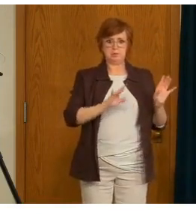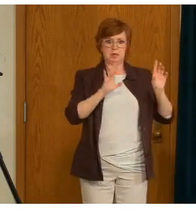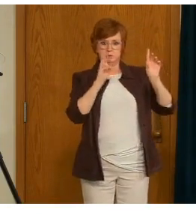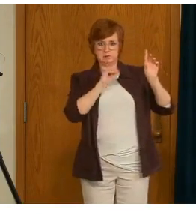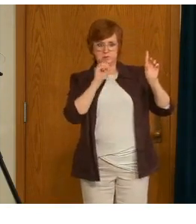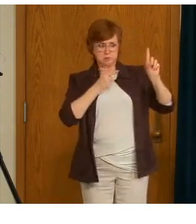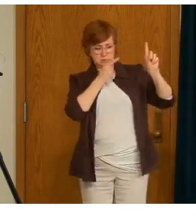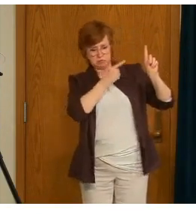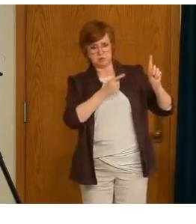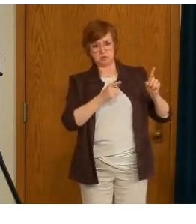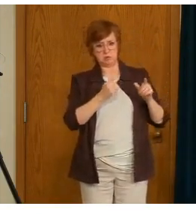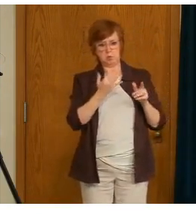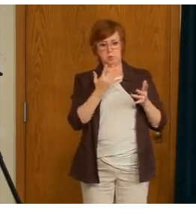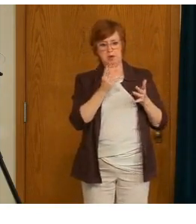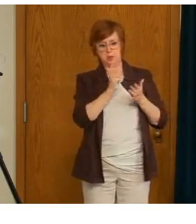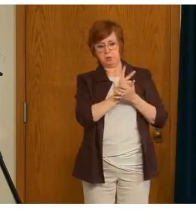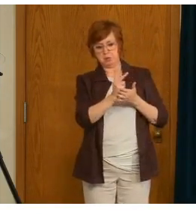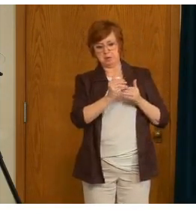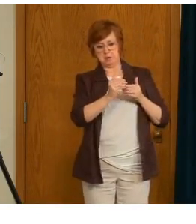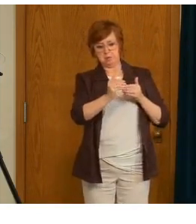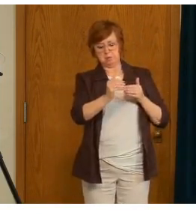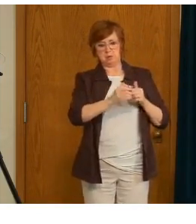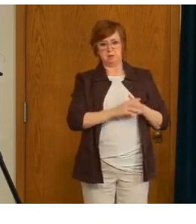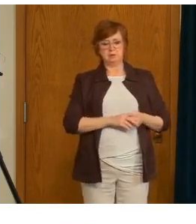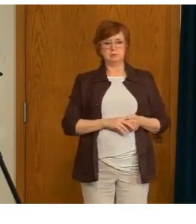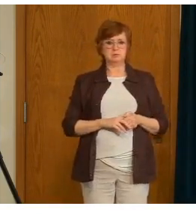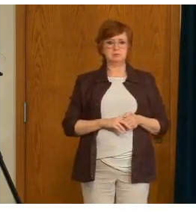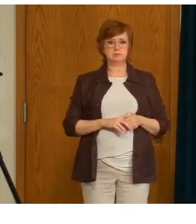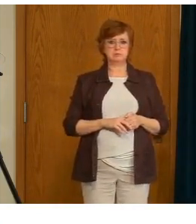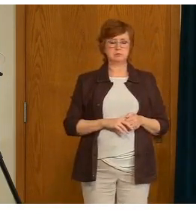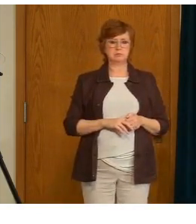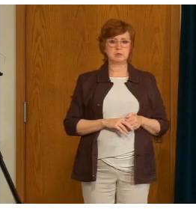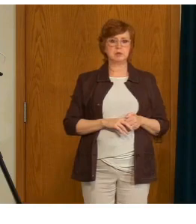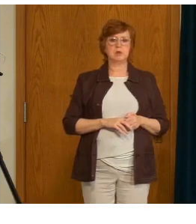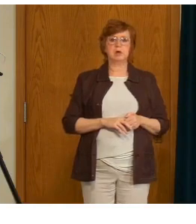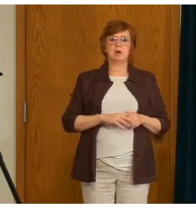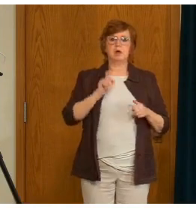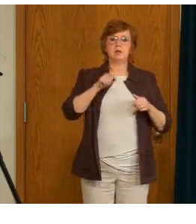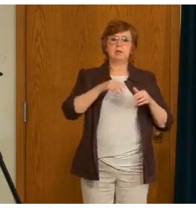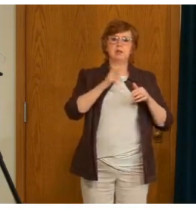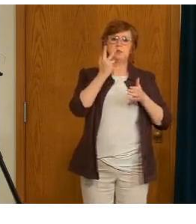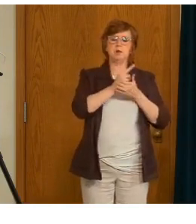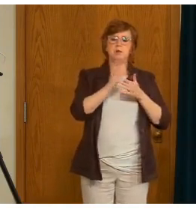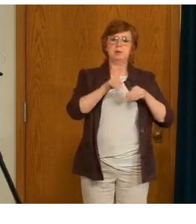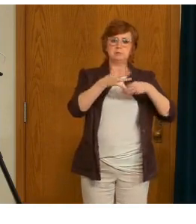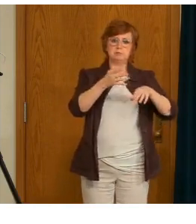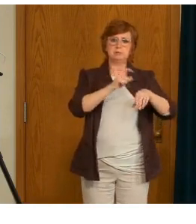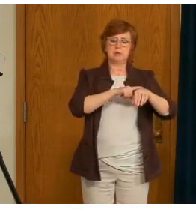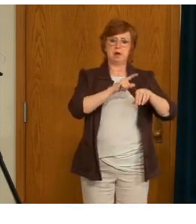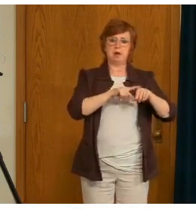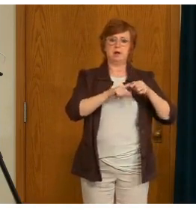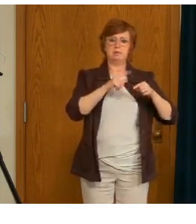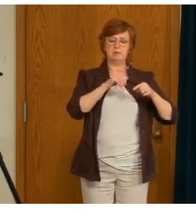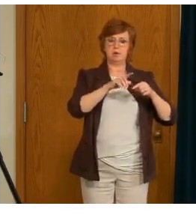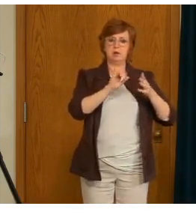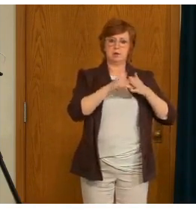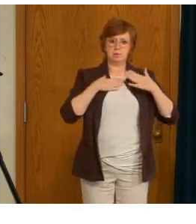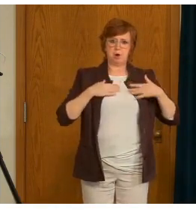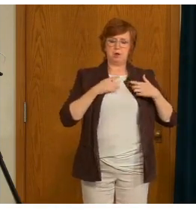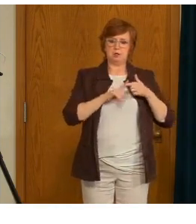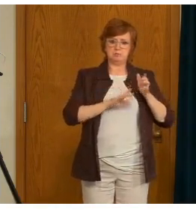our thresholds at that 70% and we wait for 3 weeks. So that first dose has time to take effect and get fully into your